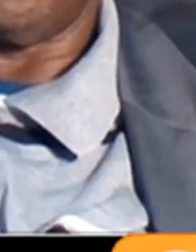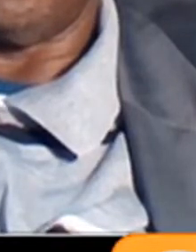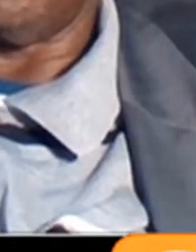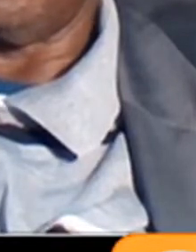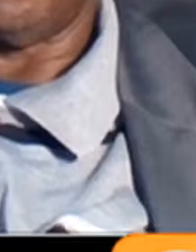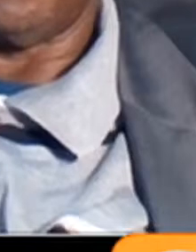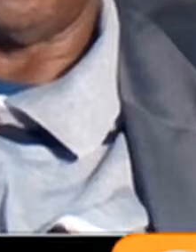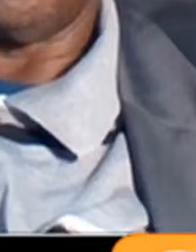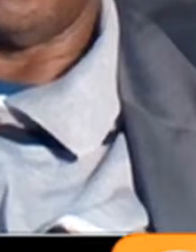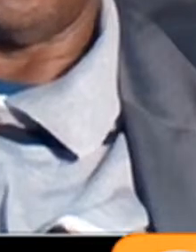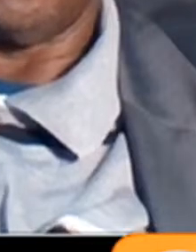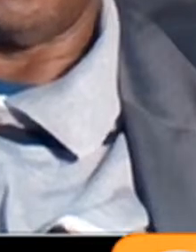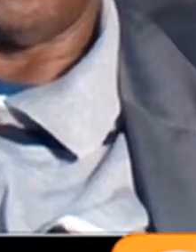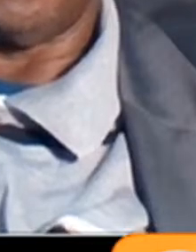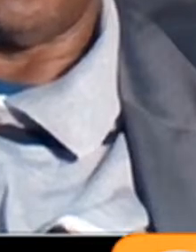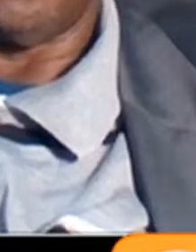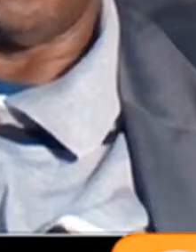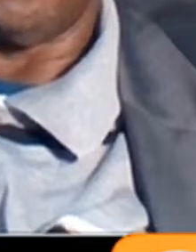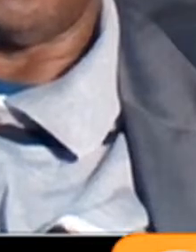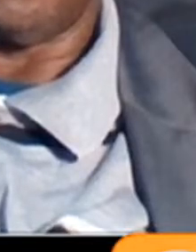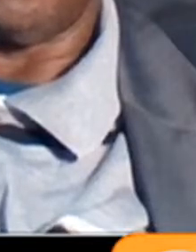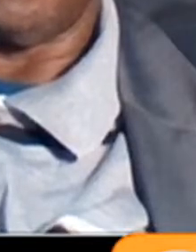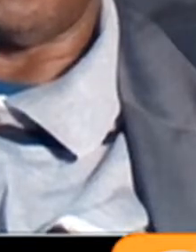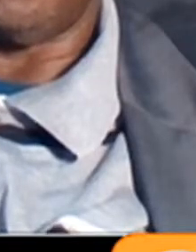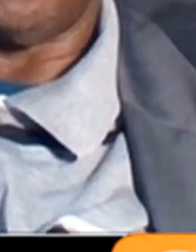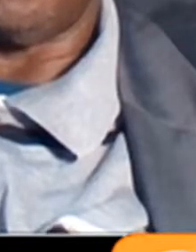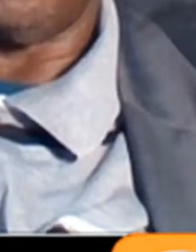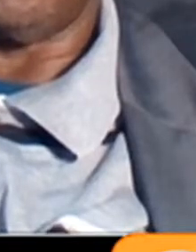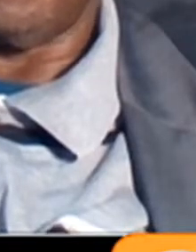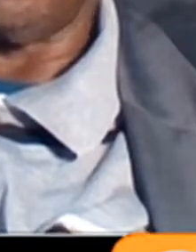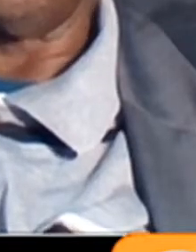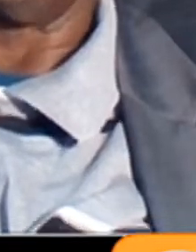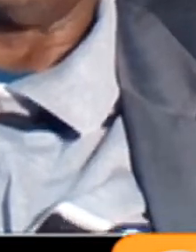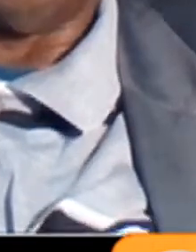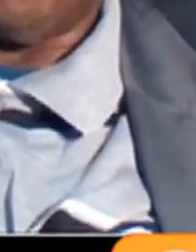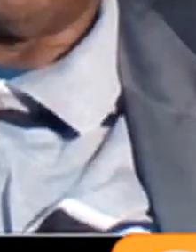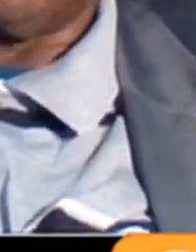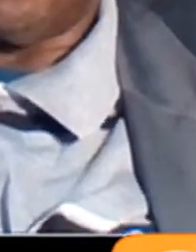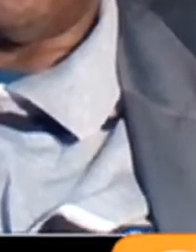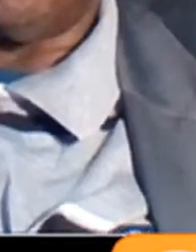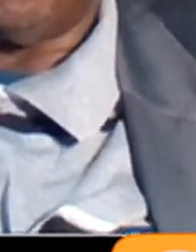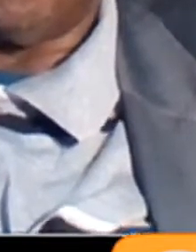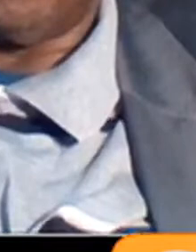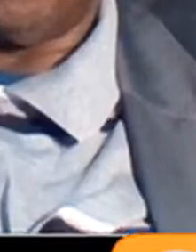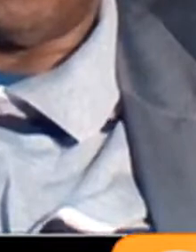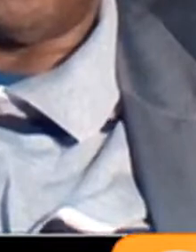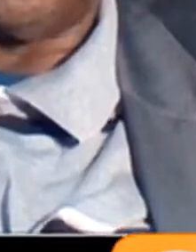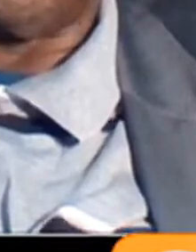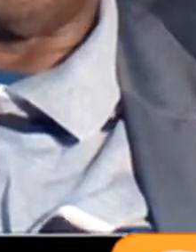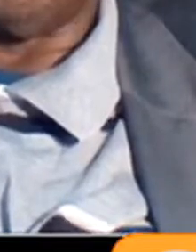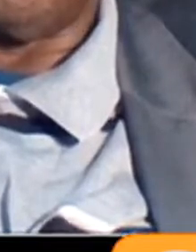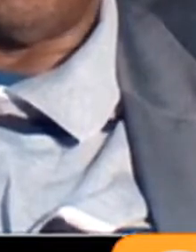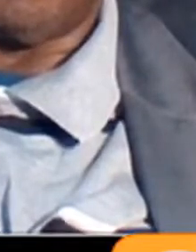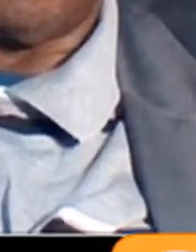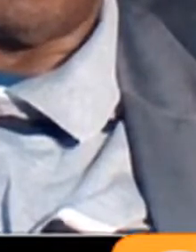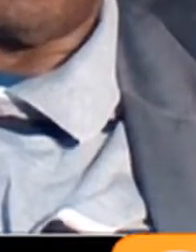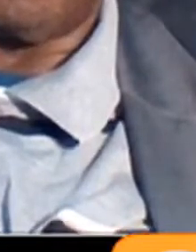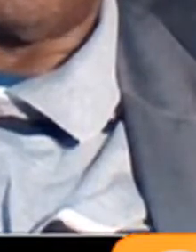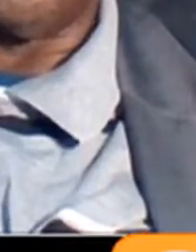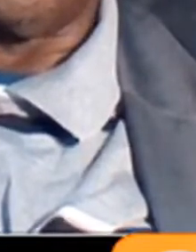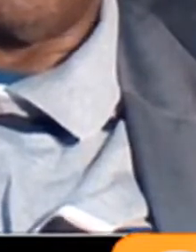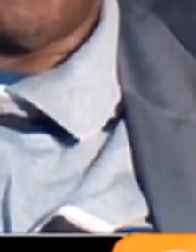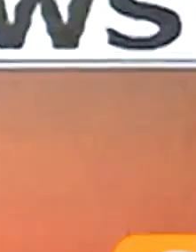post-independence. I guess these are some of the conversations we need to have. Thank you so much for spending your evening with us here on the program. So,